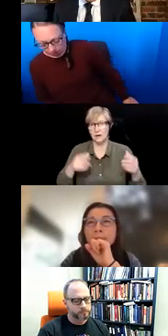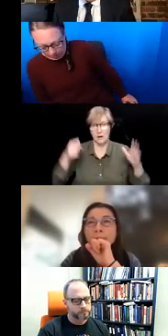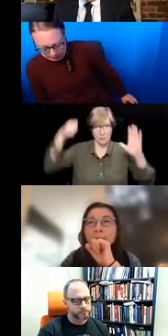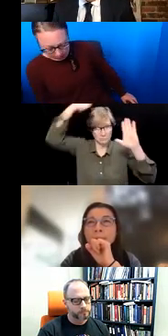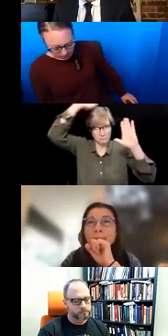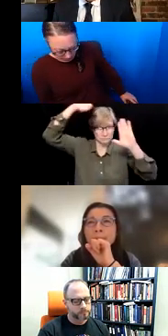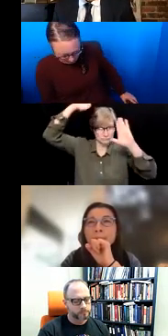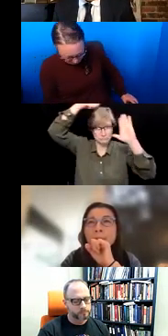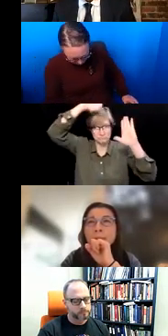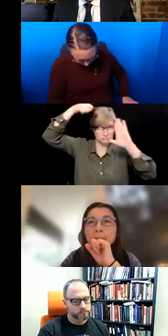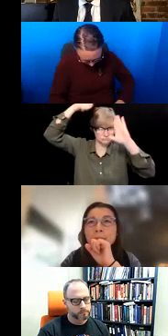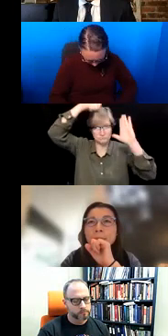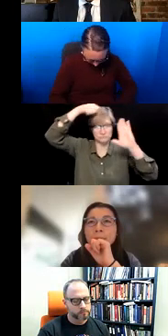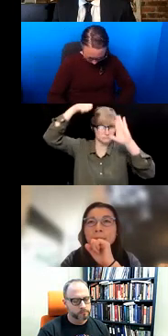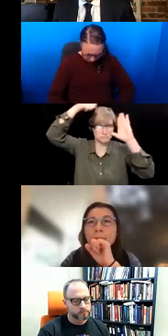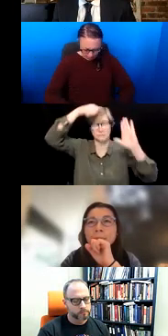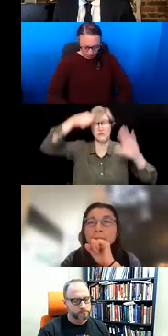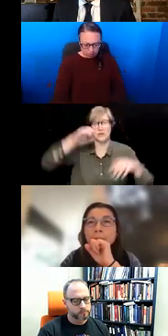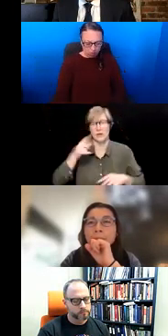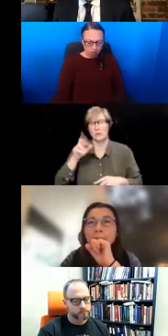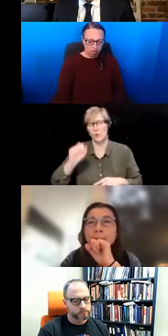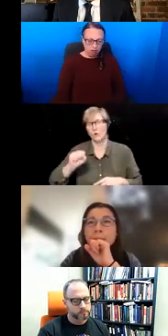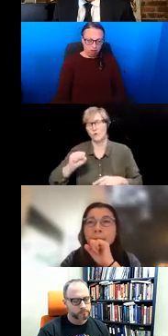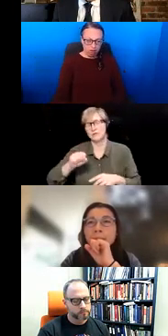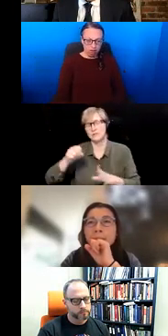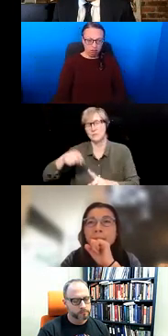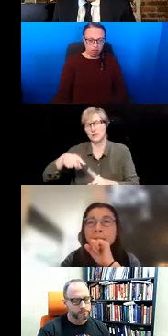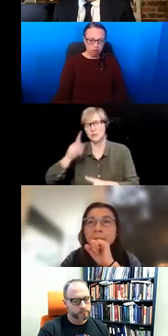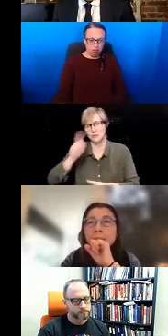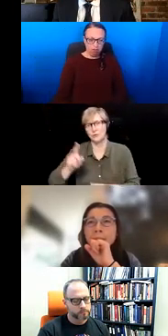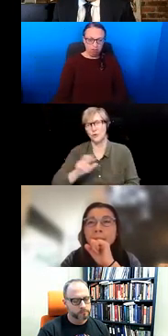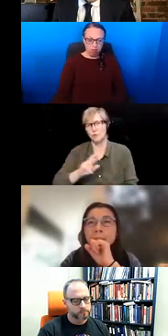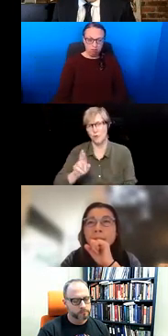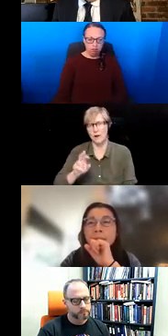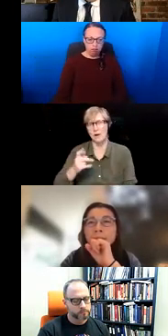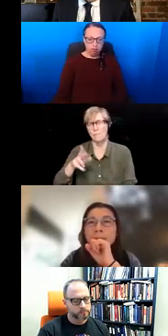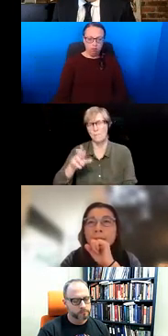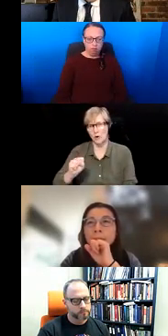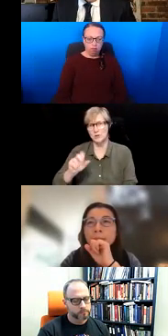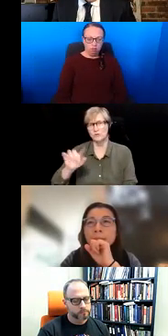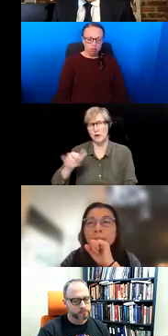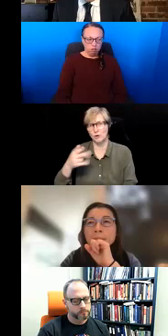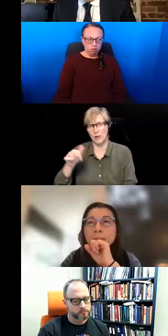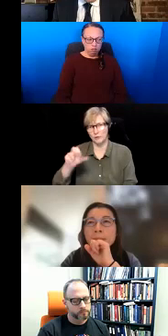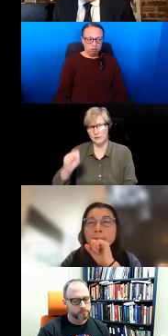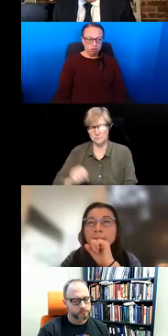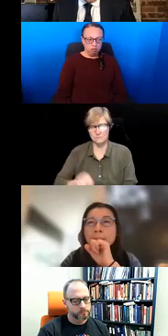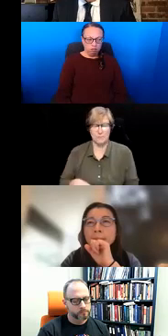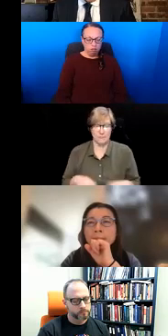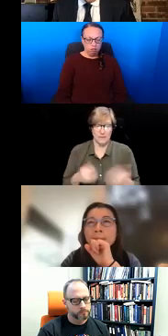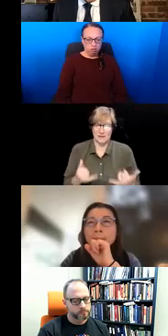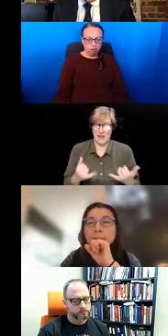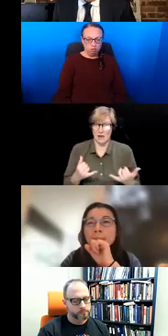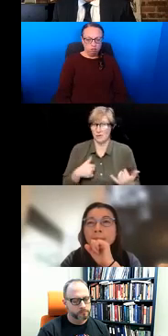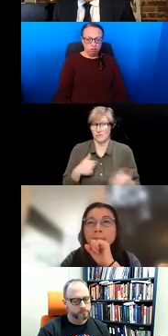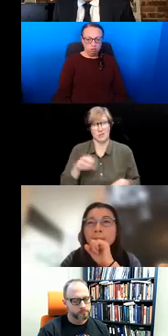transiently. Again, inhibitory stimulation of the right pars triangularis. And as I mentioned, we've now run several